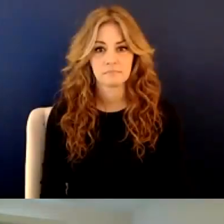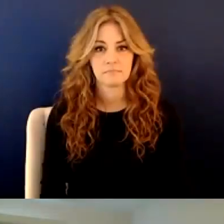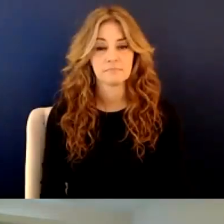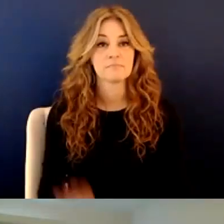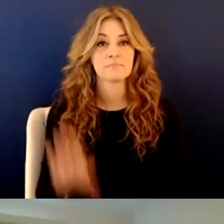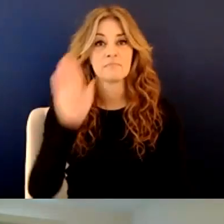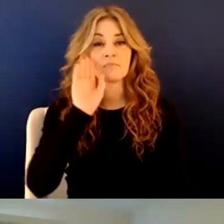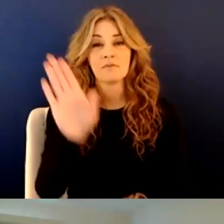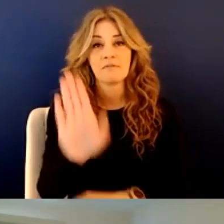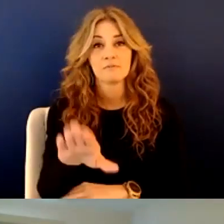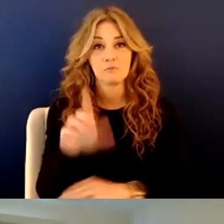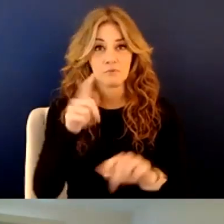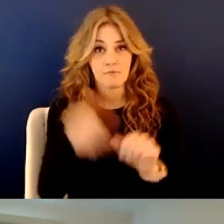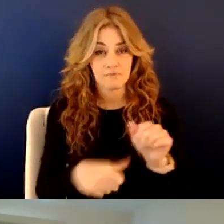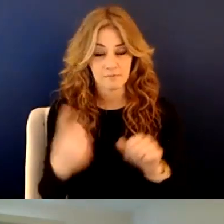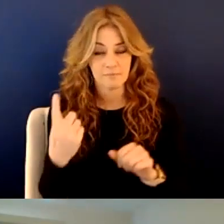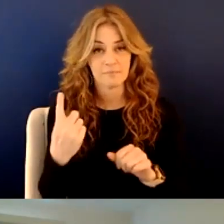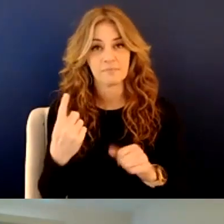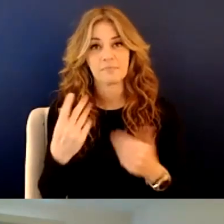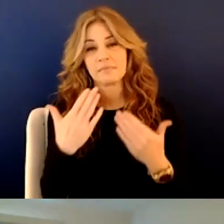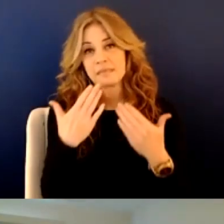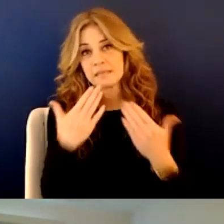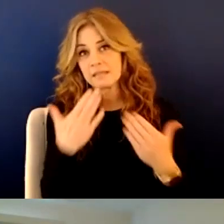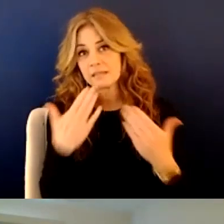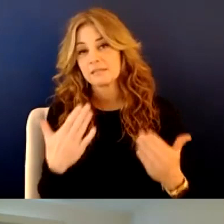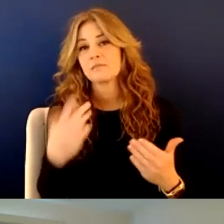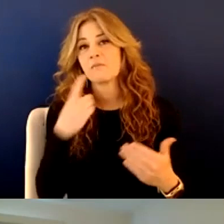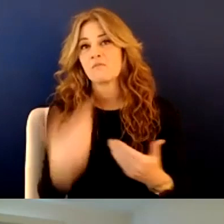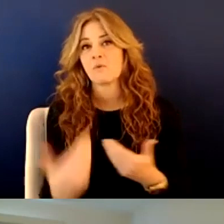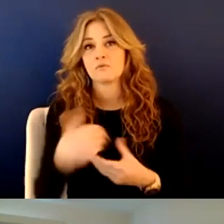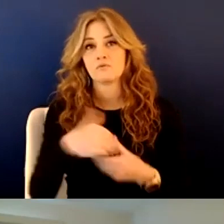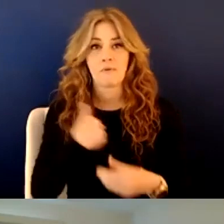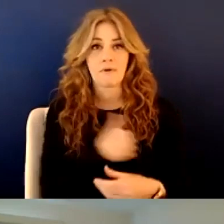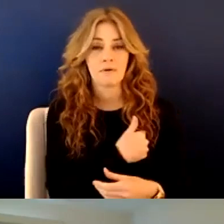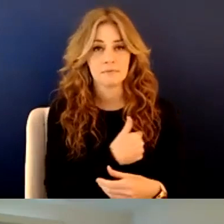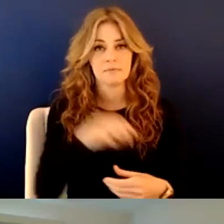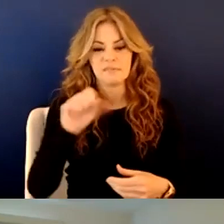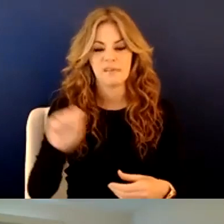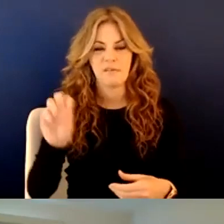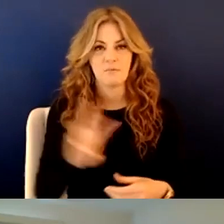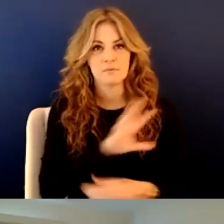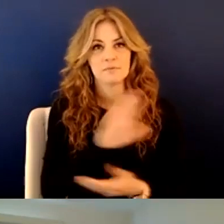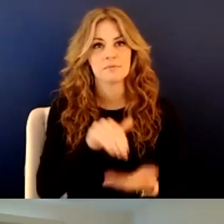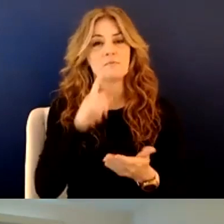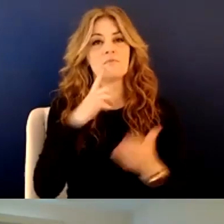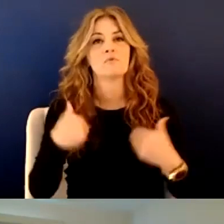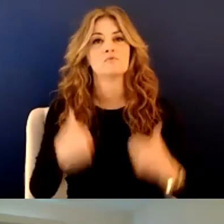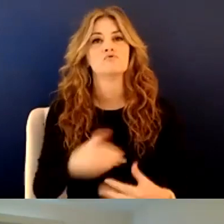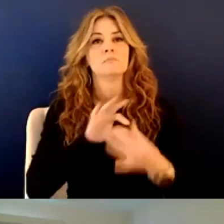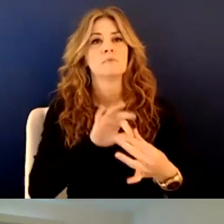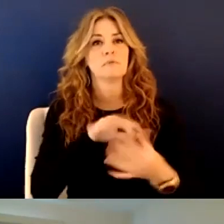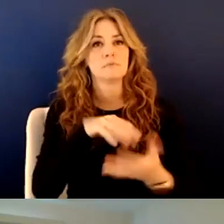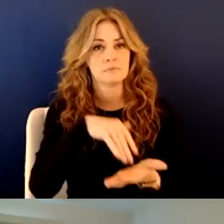Good afternoon, everybody. Thank you so much for joining the Southwest Center for Human Relations